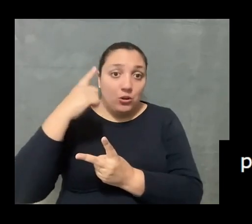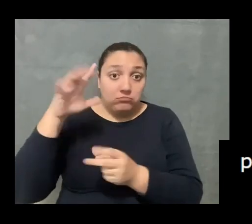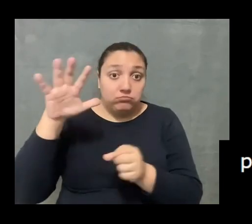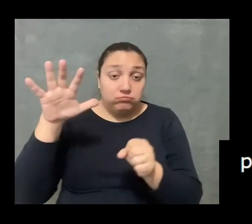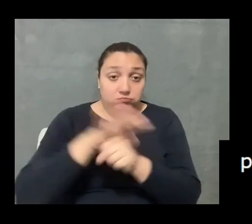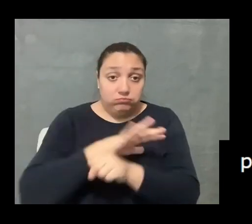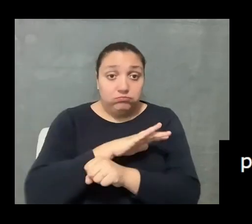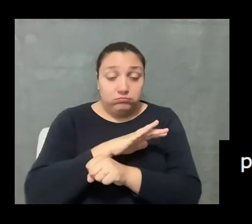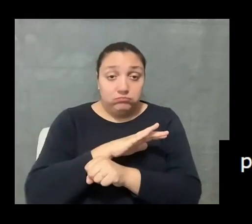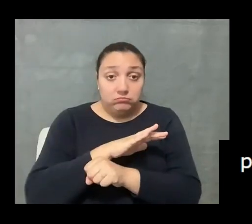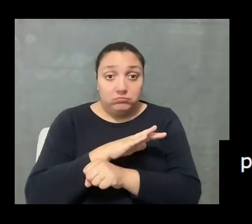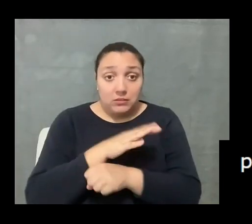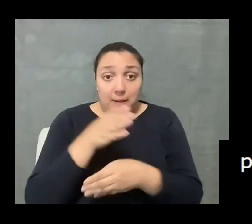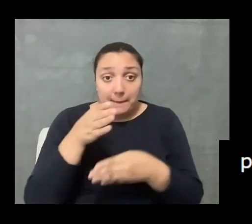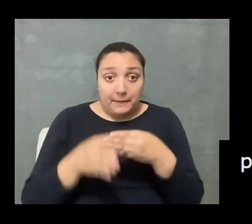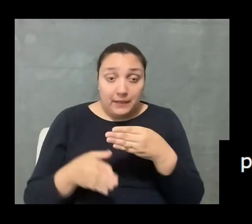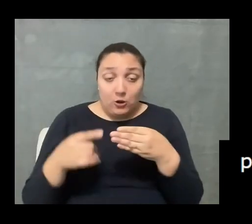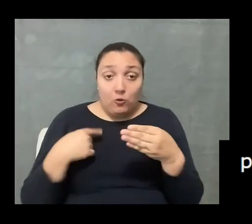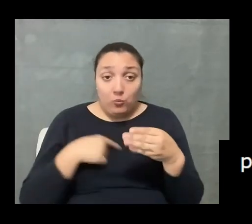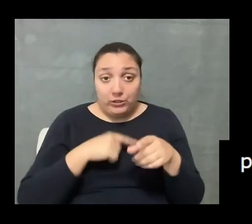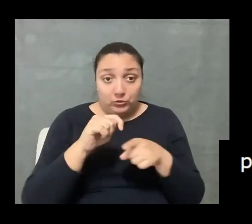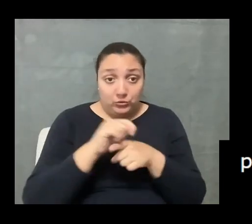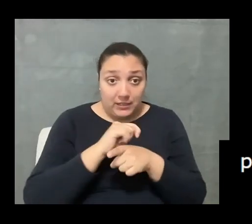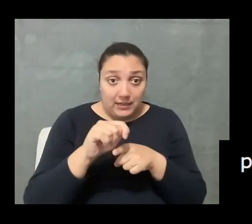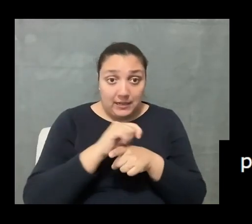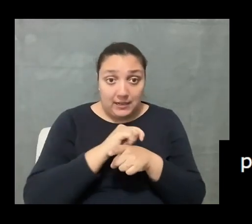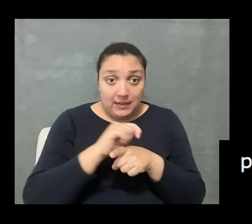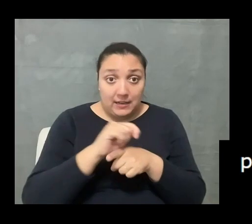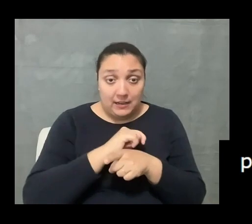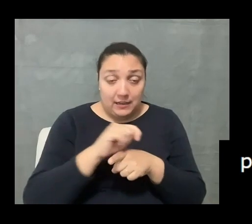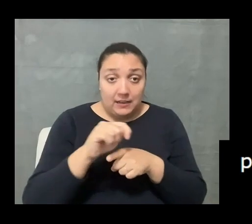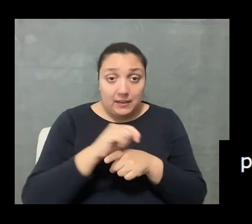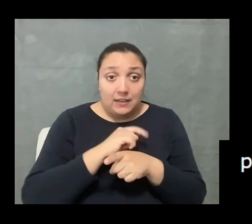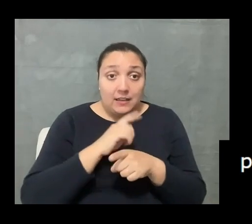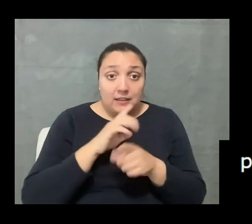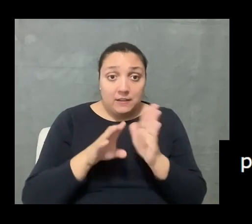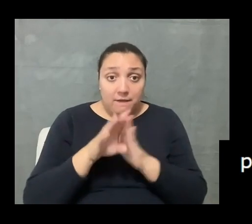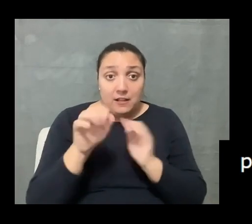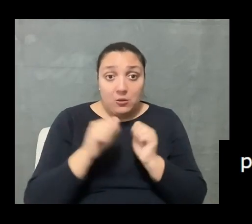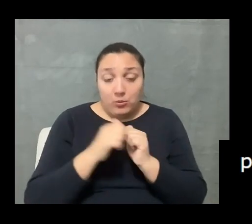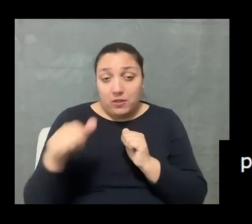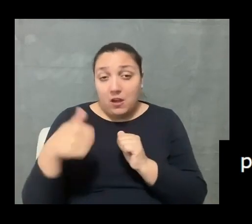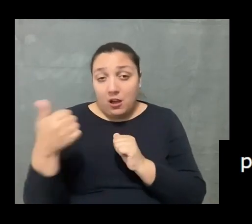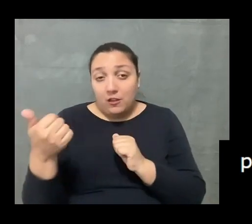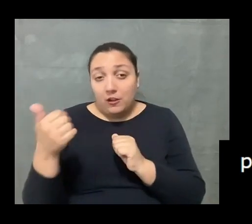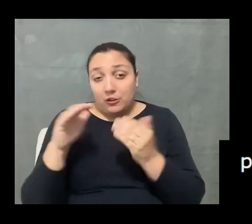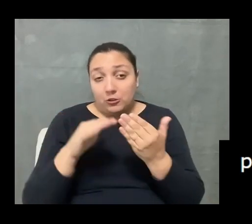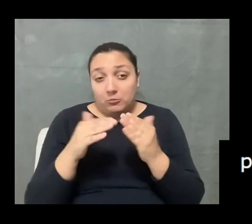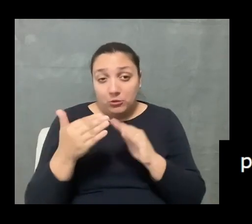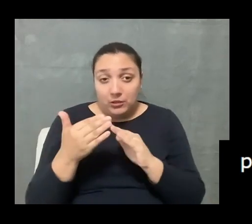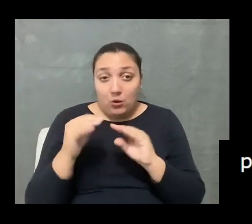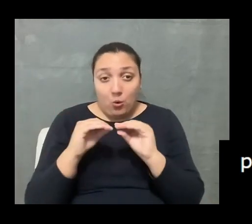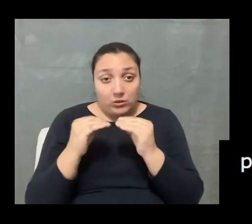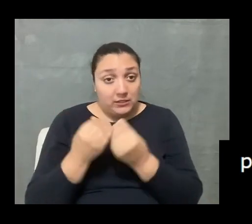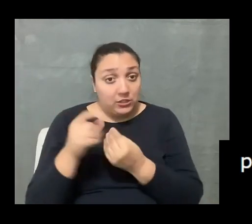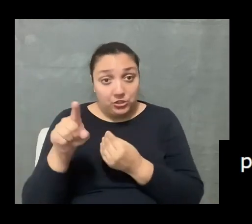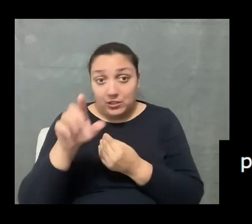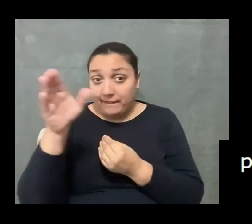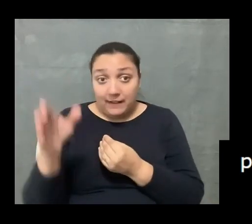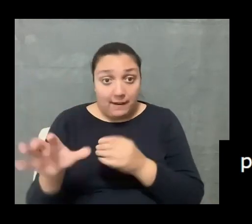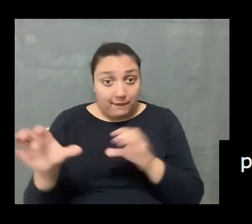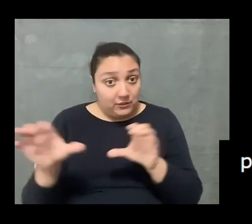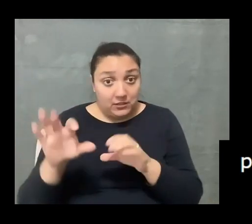technicians that we trained and workforce developed with other local community organizations who had never done any fiber